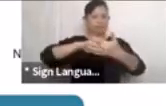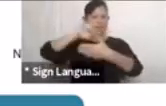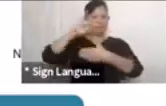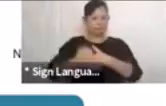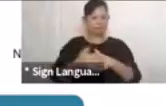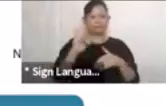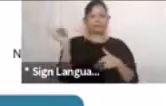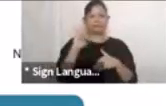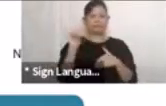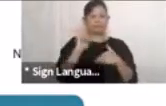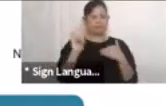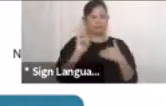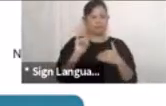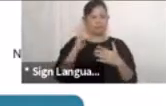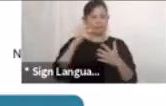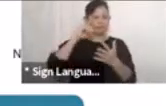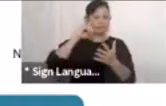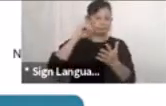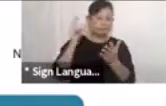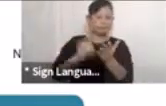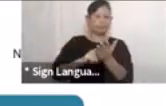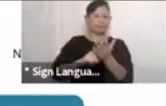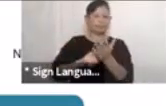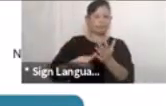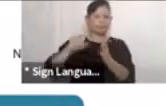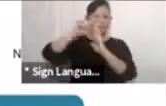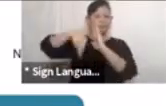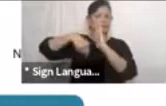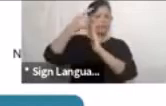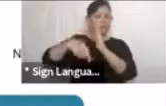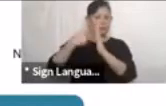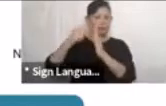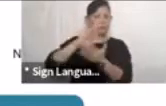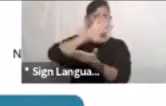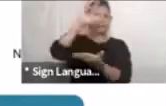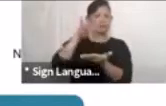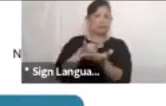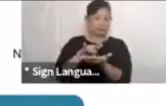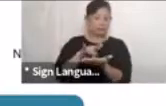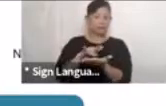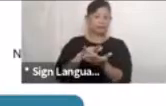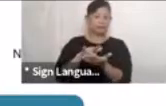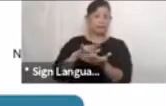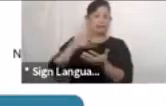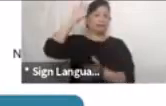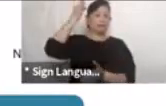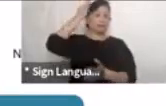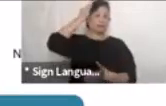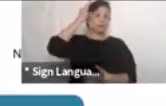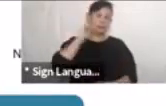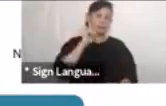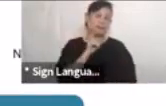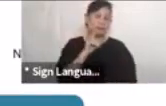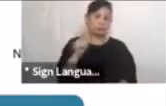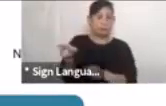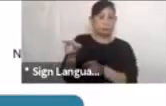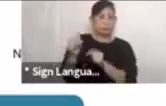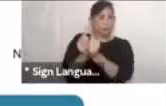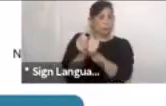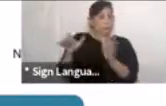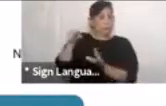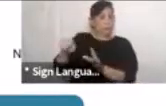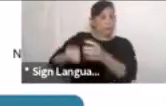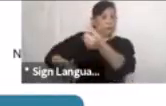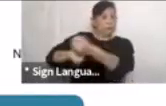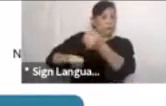also acknowledge the colleagues at the Sri Lanka Central Federation for the Deaf. Without them, we would have never been able to come up with